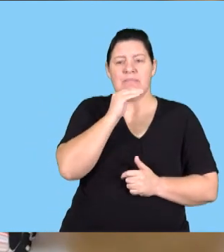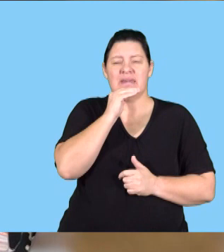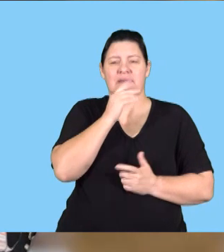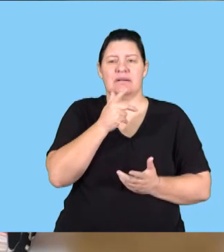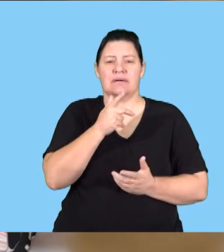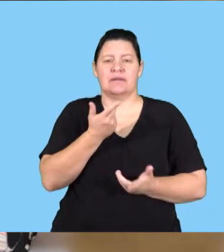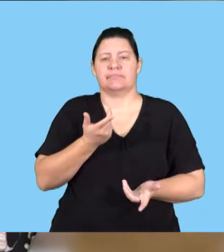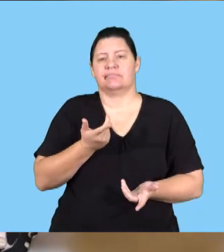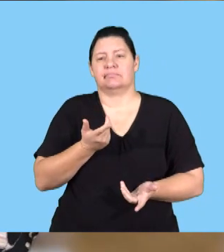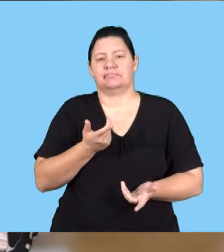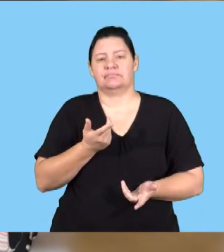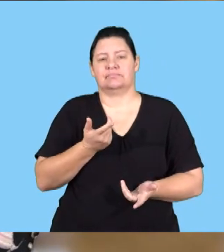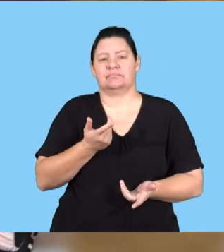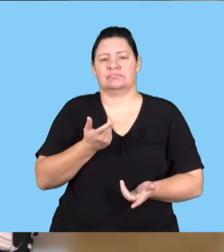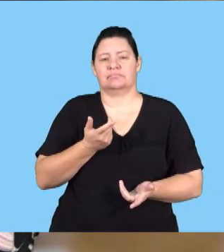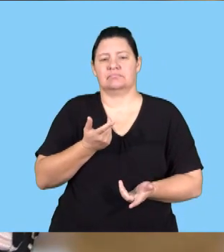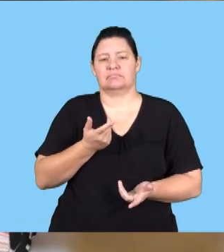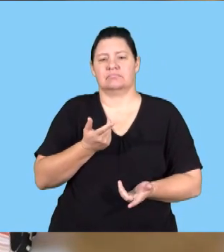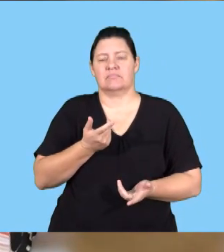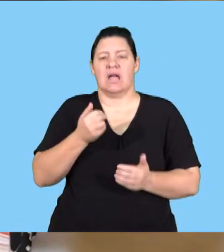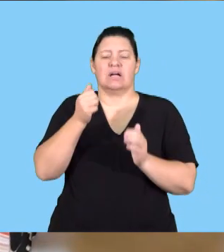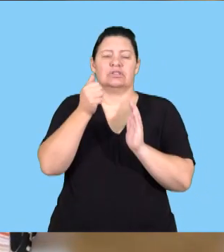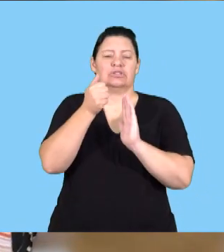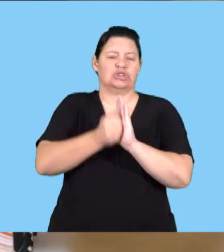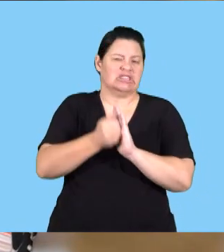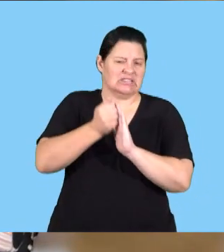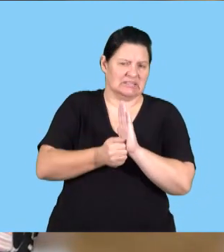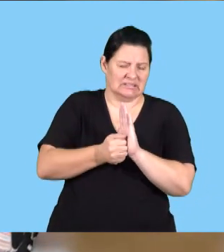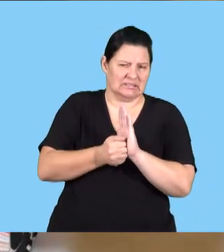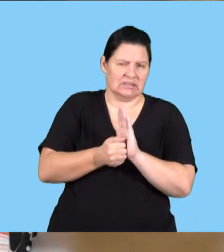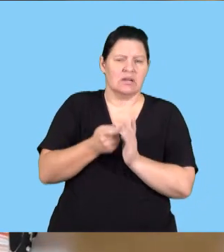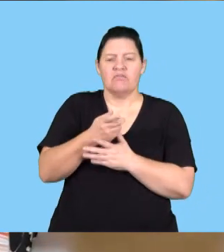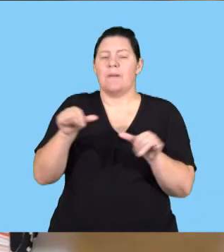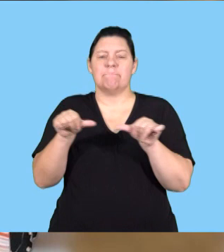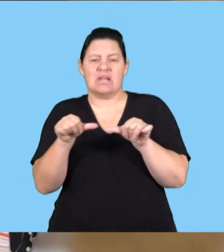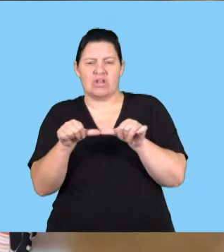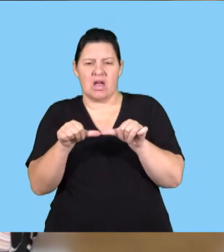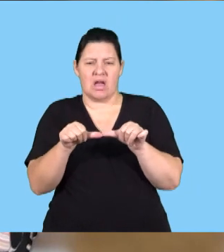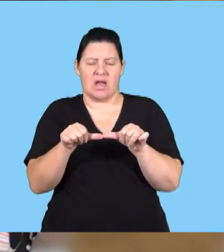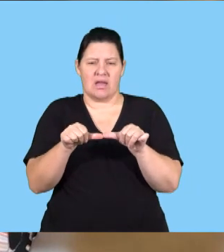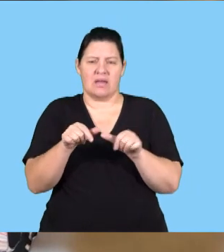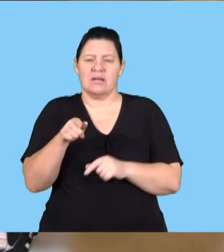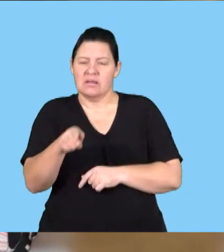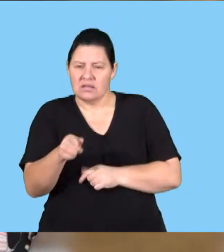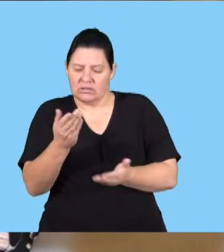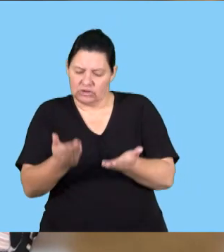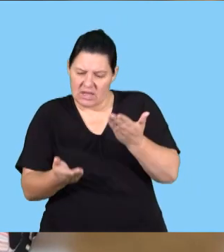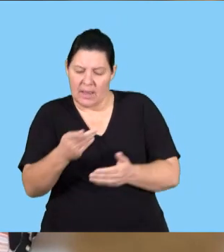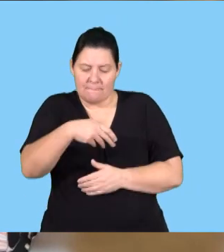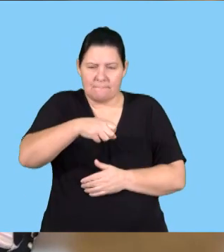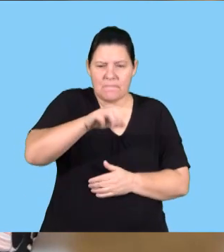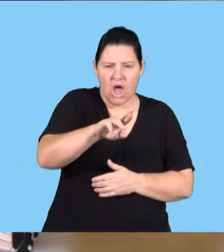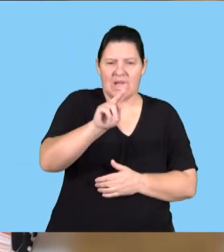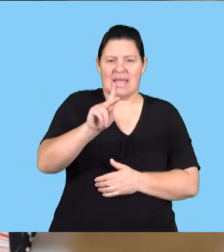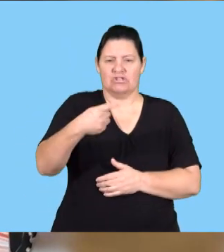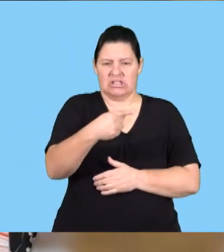case you are buying a brick of cheese, when it is measured and then the price is